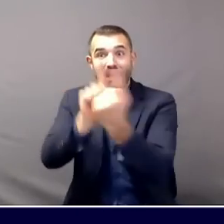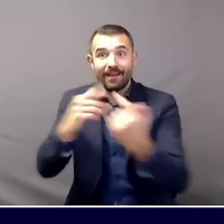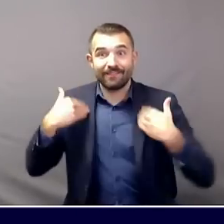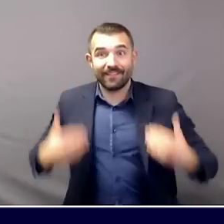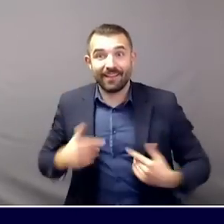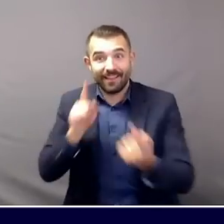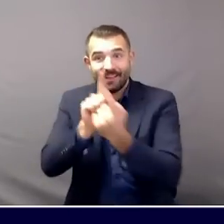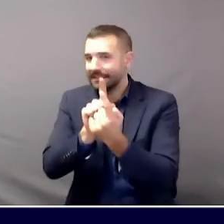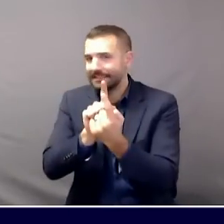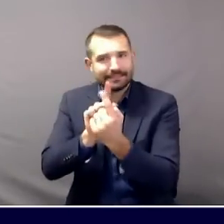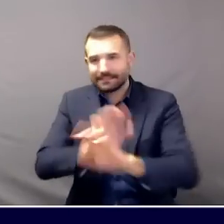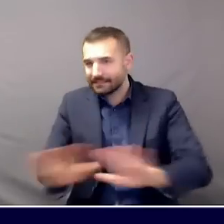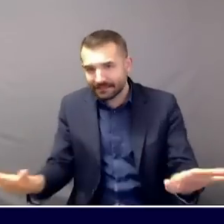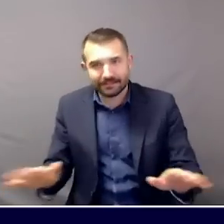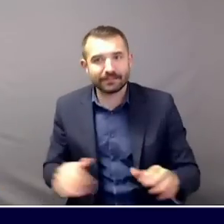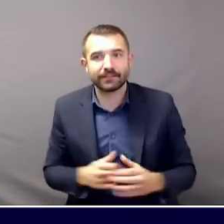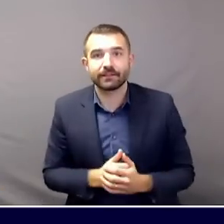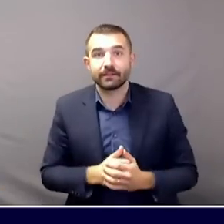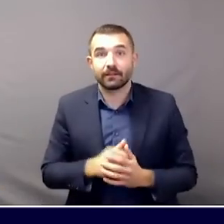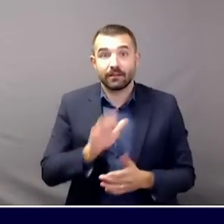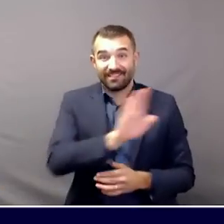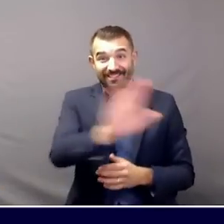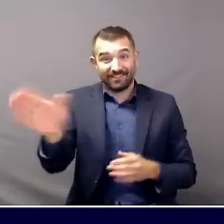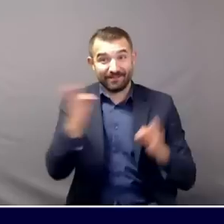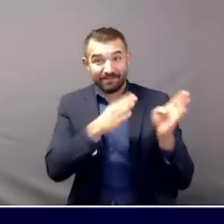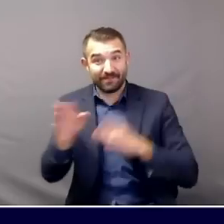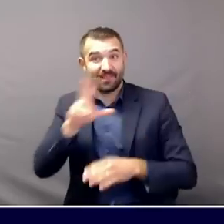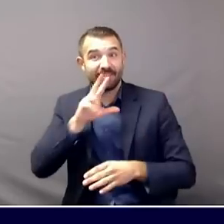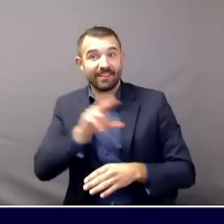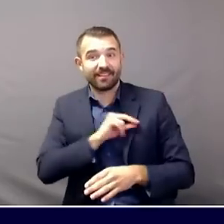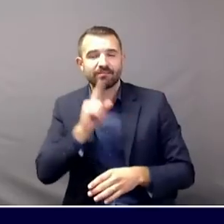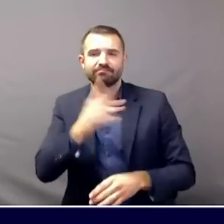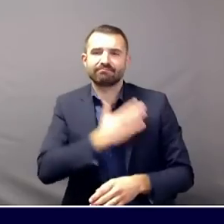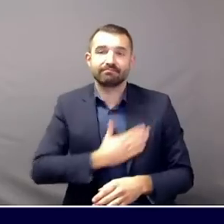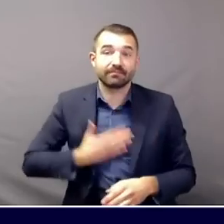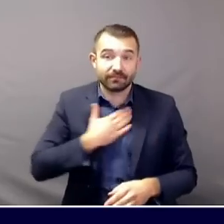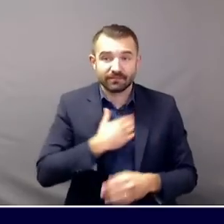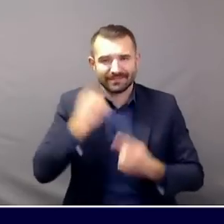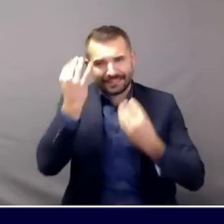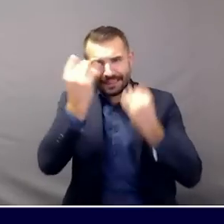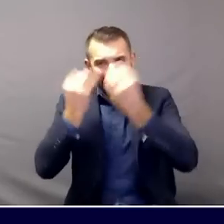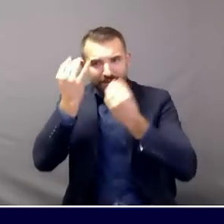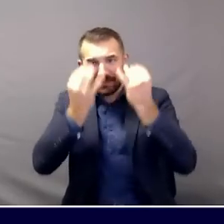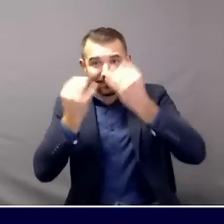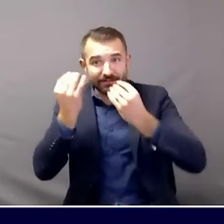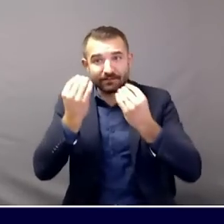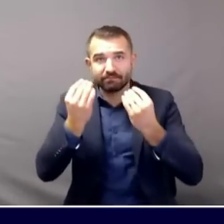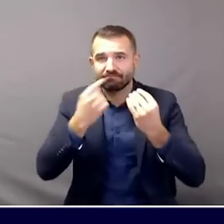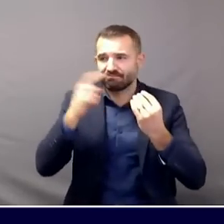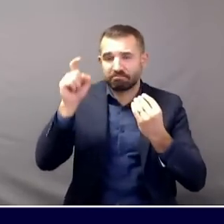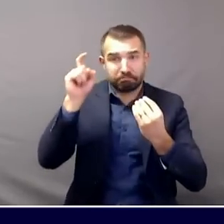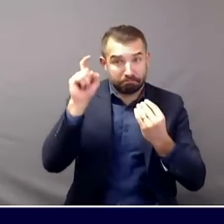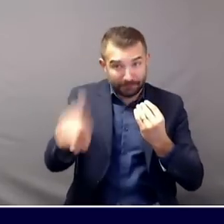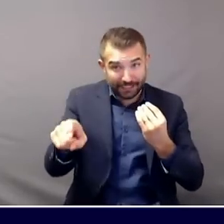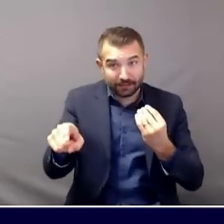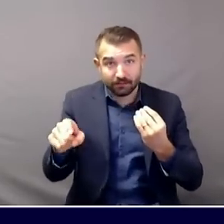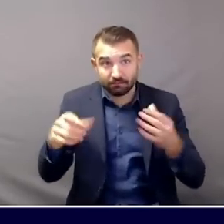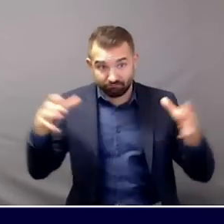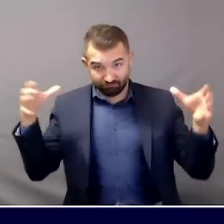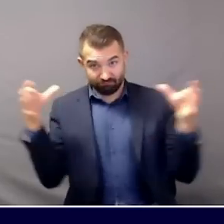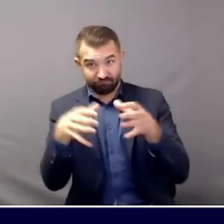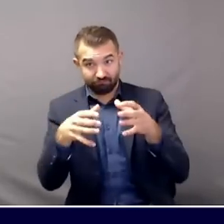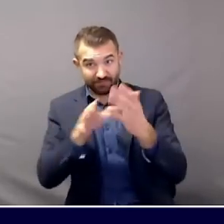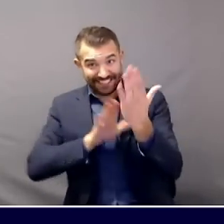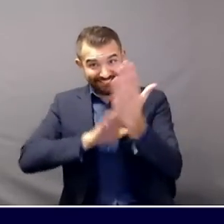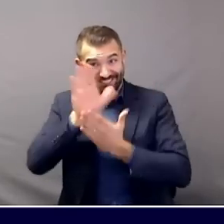plans for Thanksgiving, please consider whether any in-person gathering is at all necessary, not just fun and